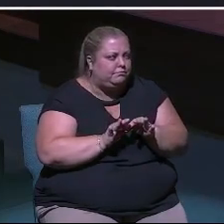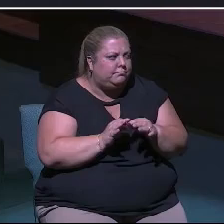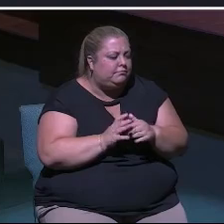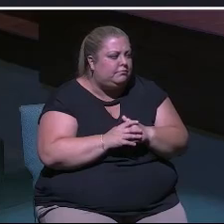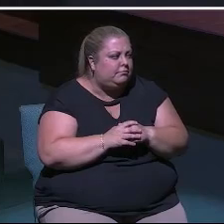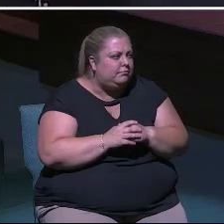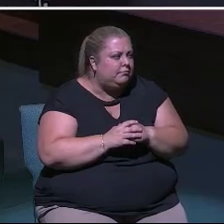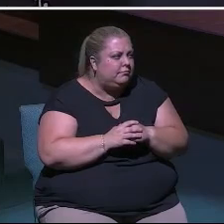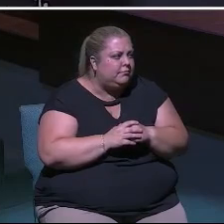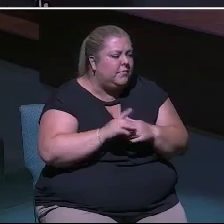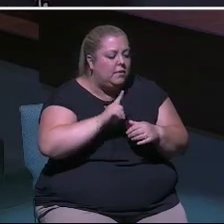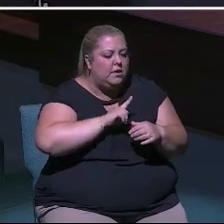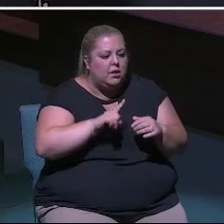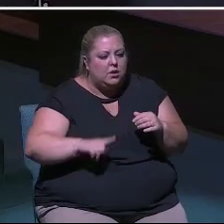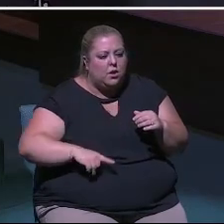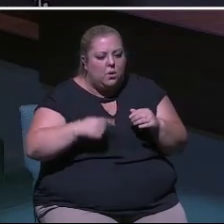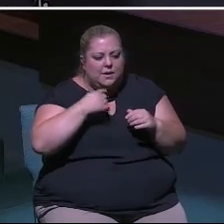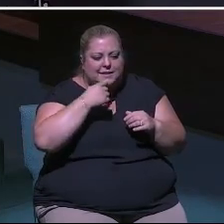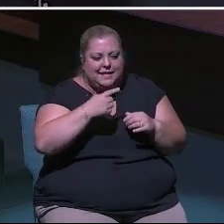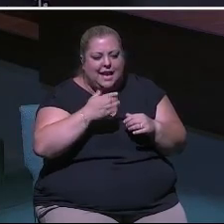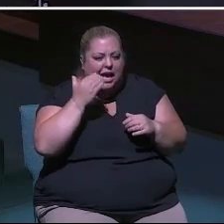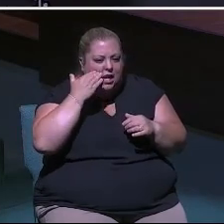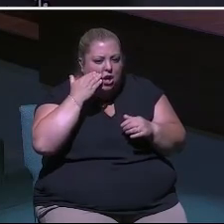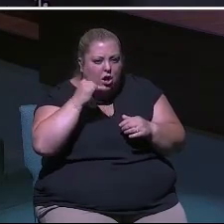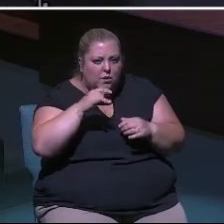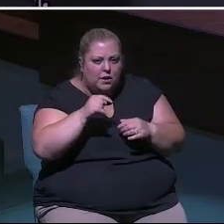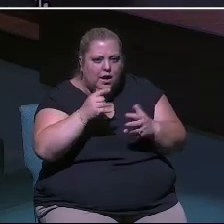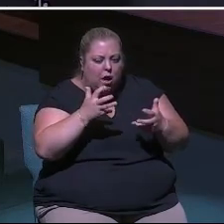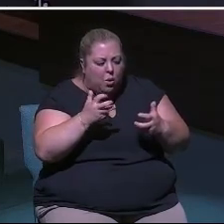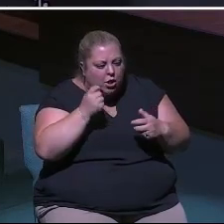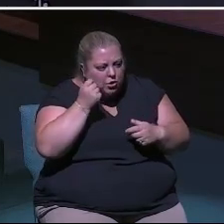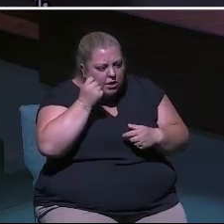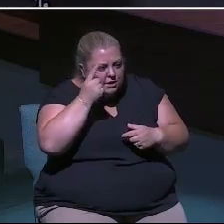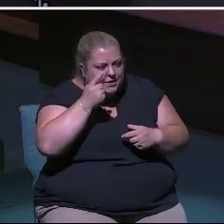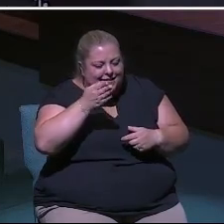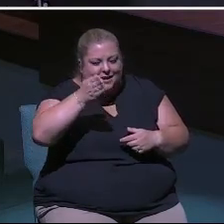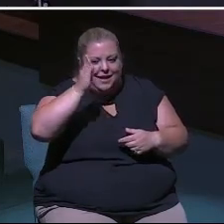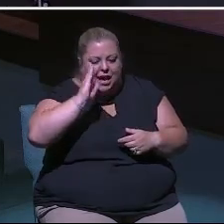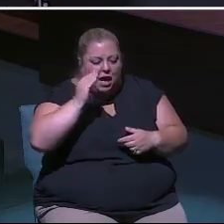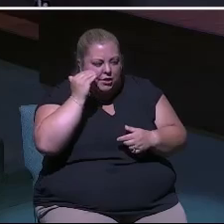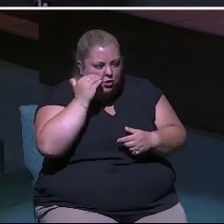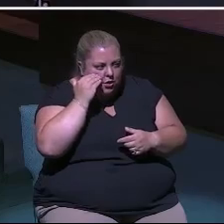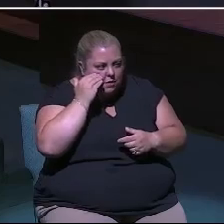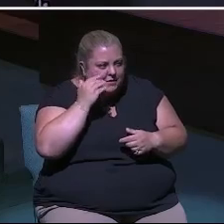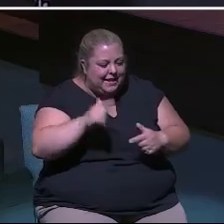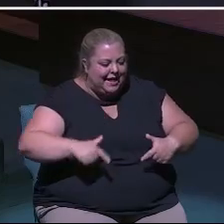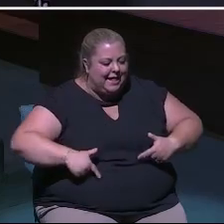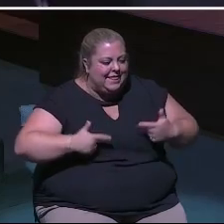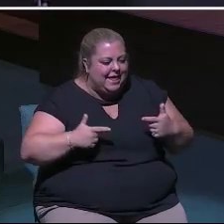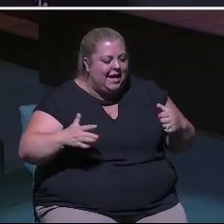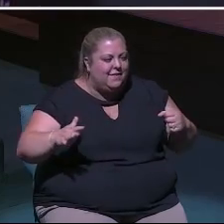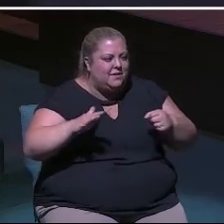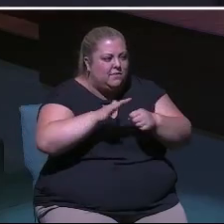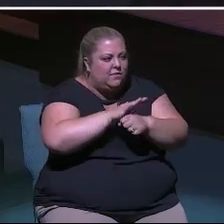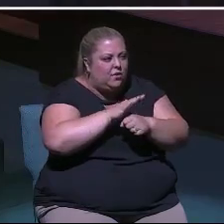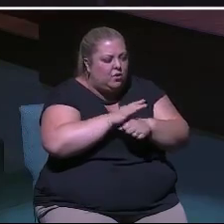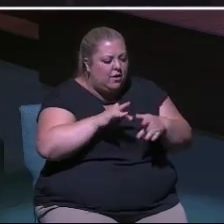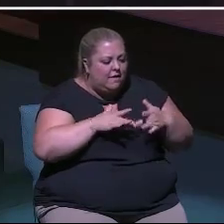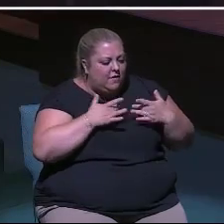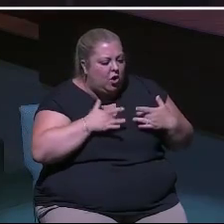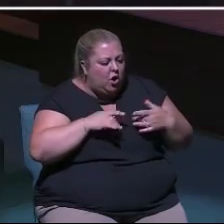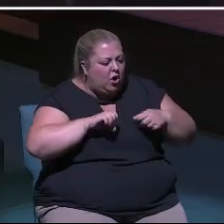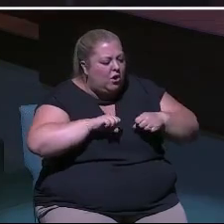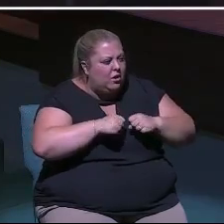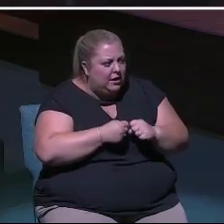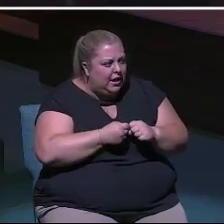And the Lord said, I know, and I want you to understand that God knows that life is filled with heartache, that life is